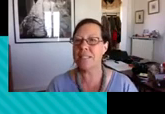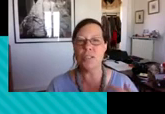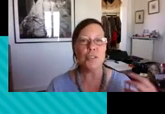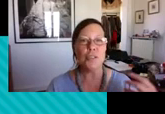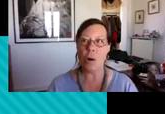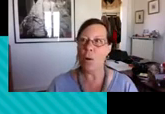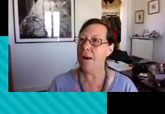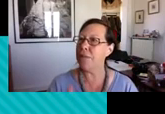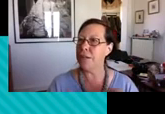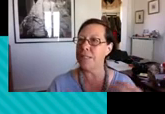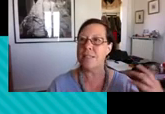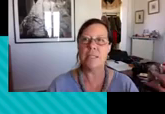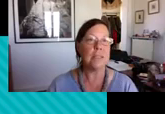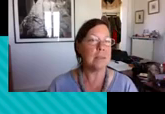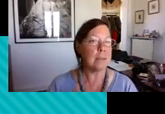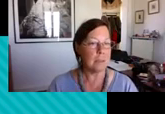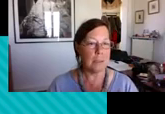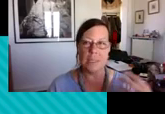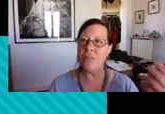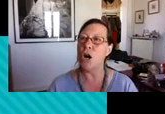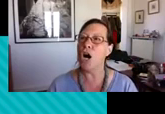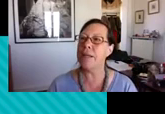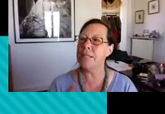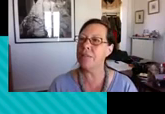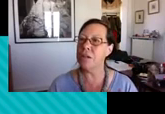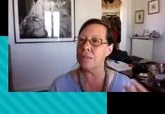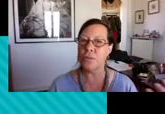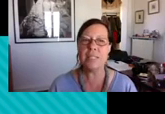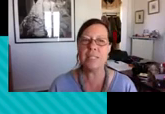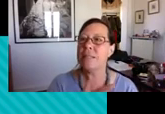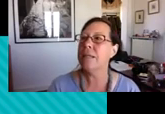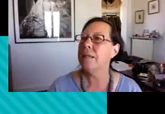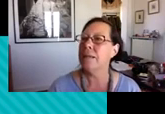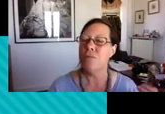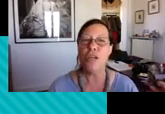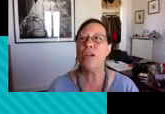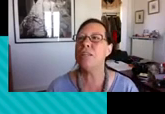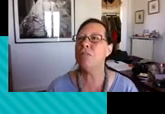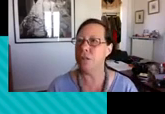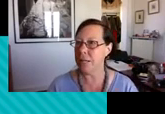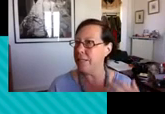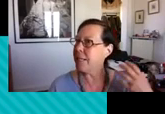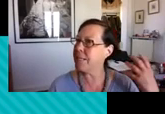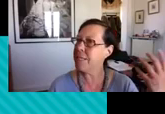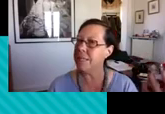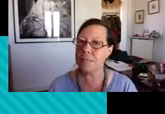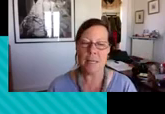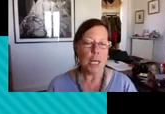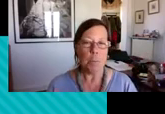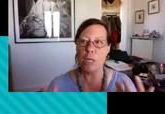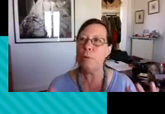It's still going to go out there, and it's still living on and living on. So this is very difficult. And these